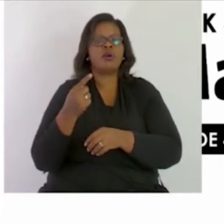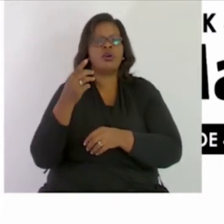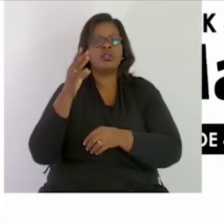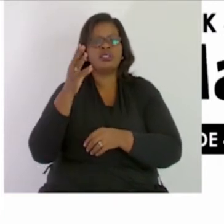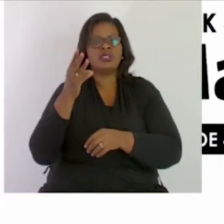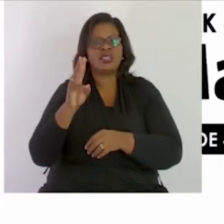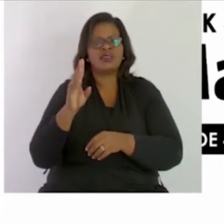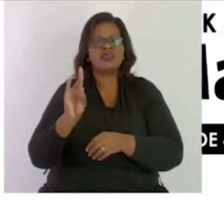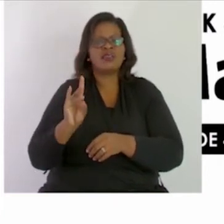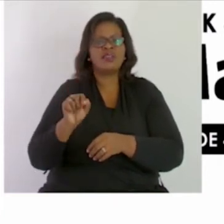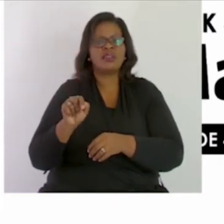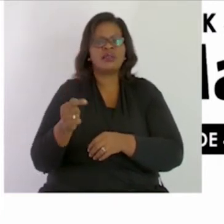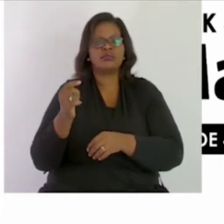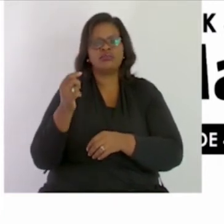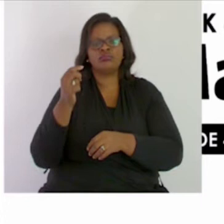67, then